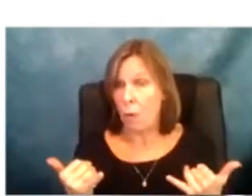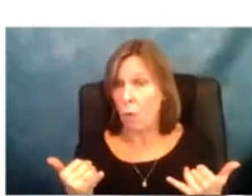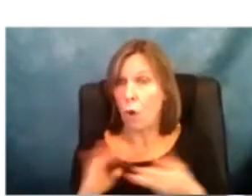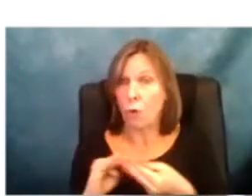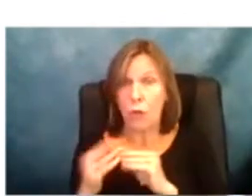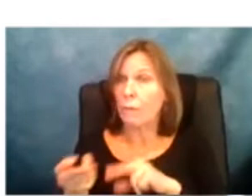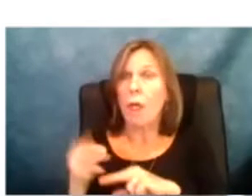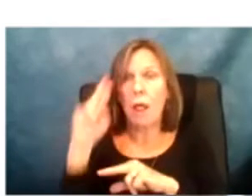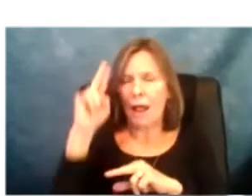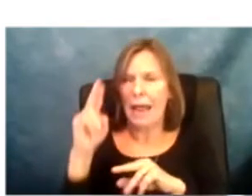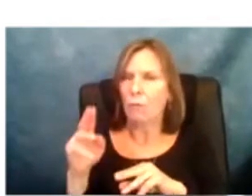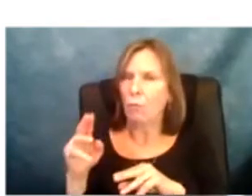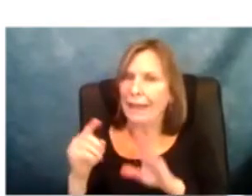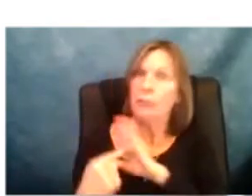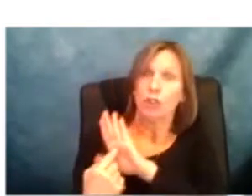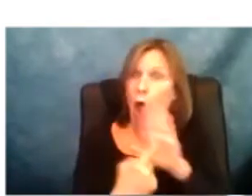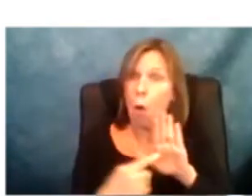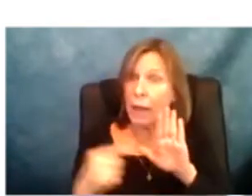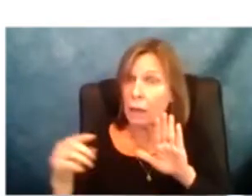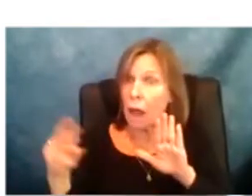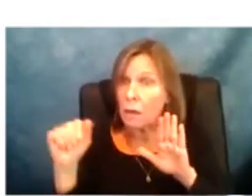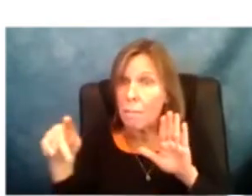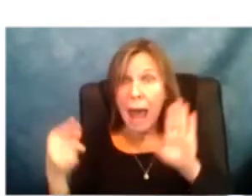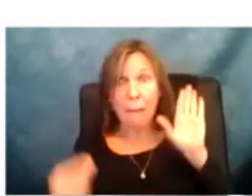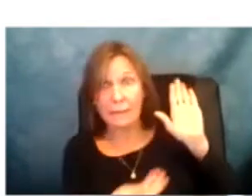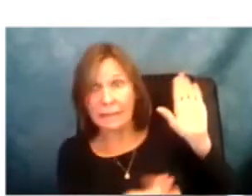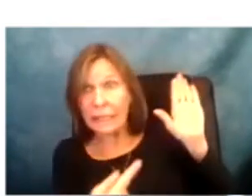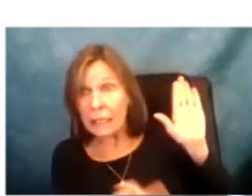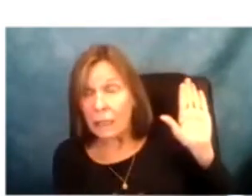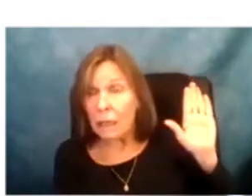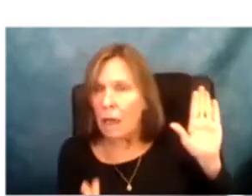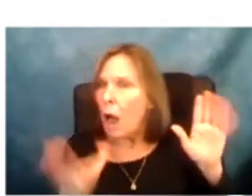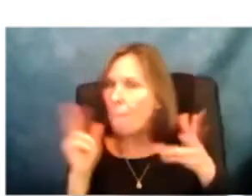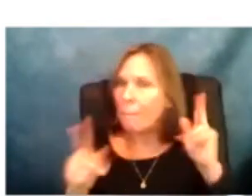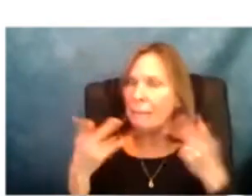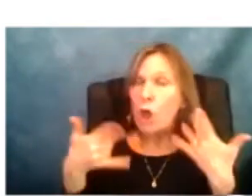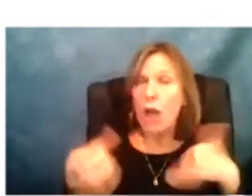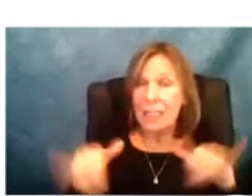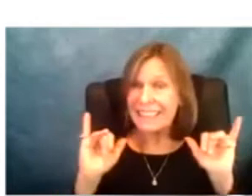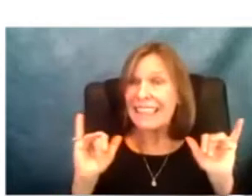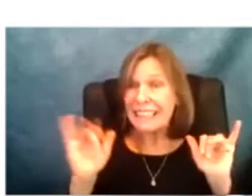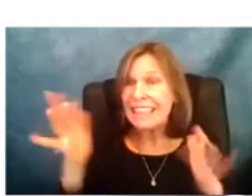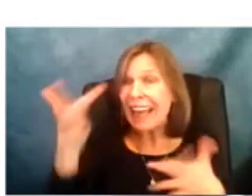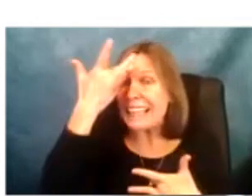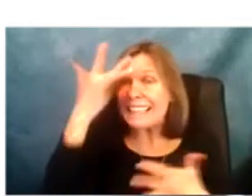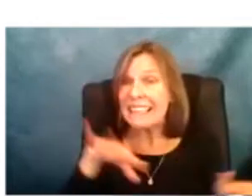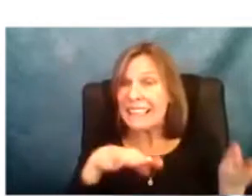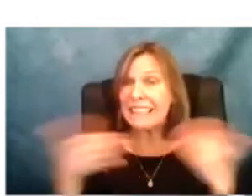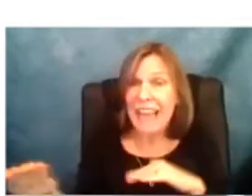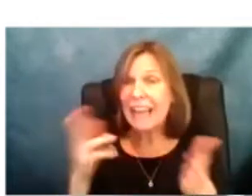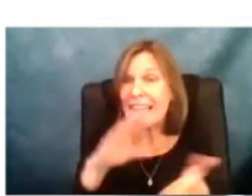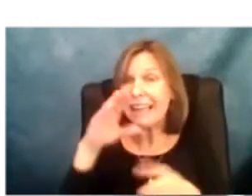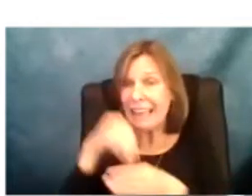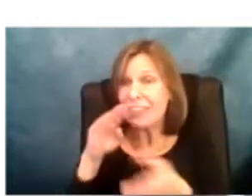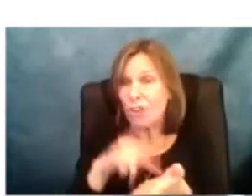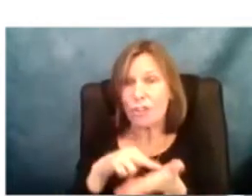map and show that like people still are getting sick and dying in nursing facilities, even though we have a